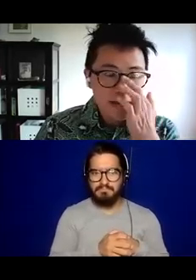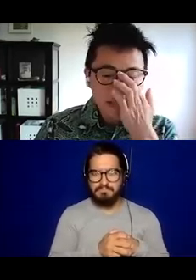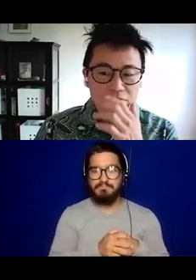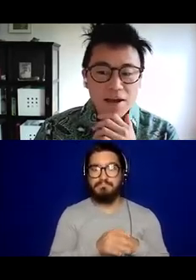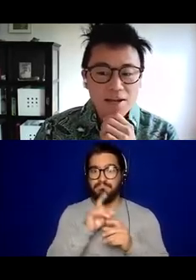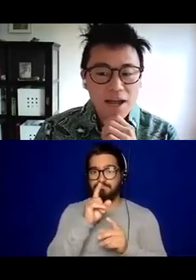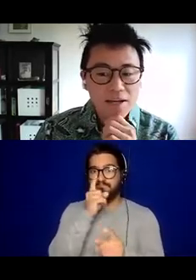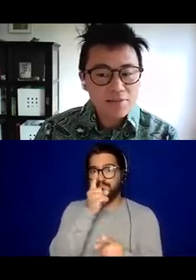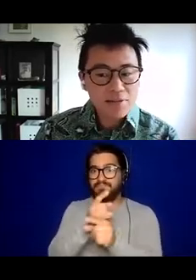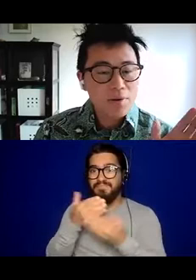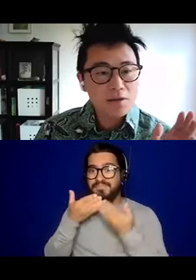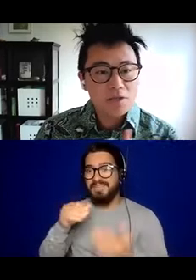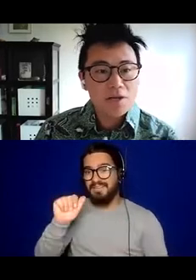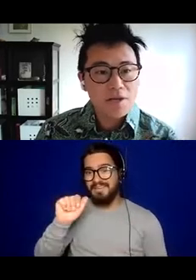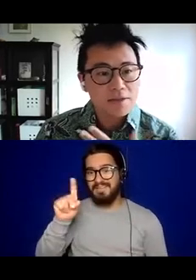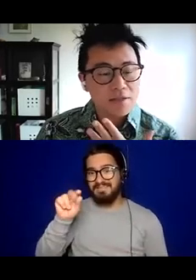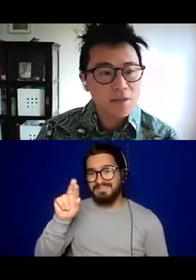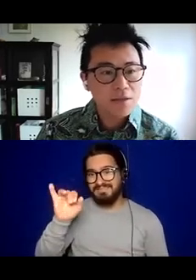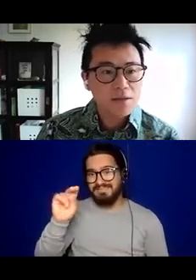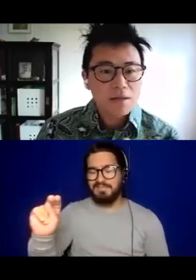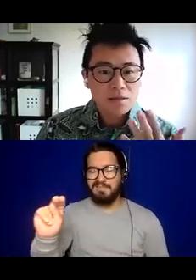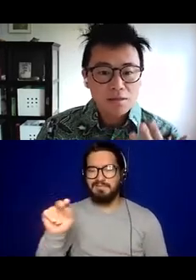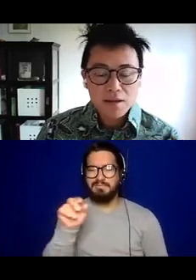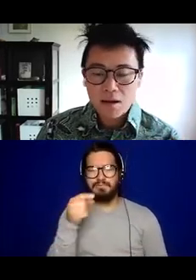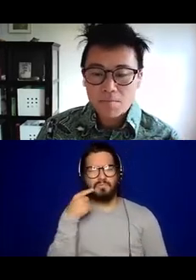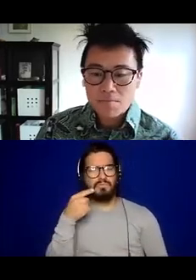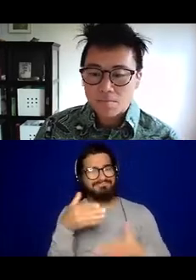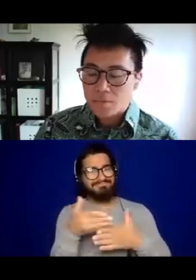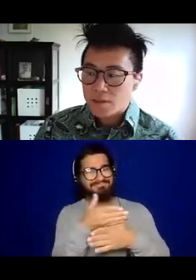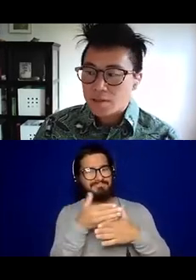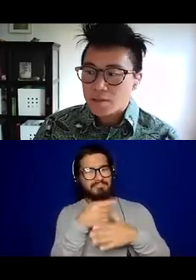Yeah, thanks, Adrian. And even the way you shared that to me, that